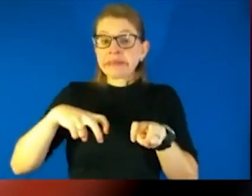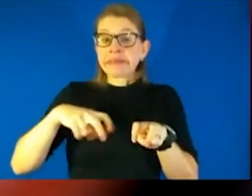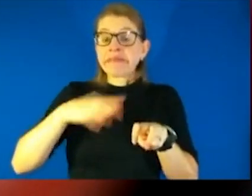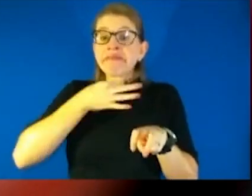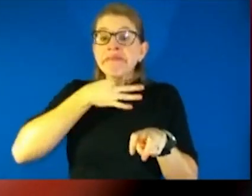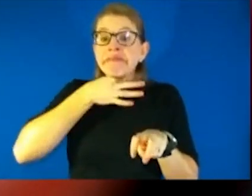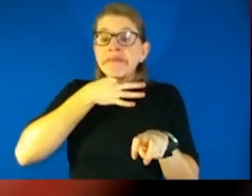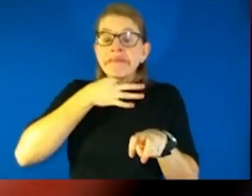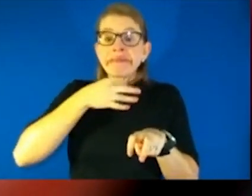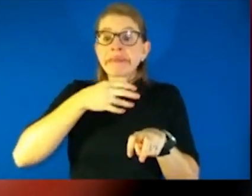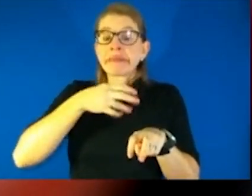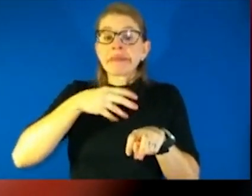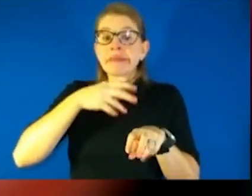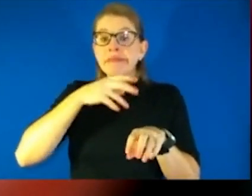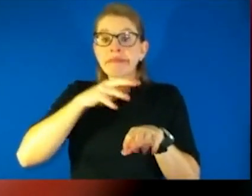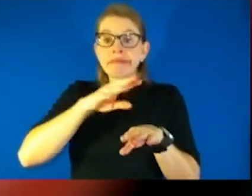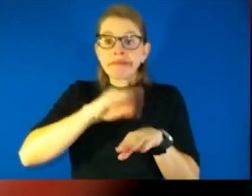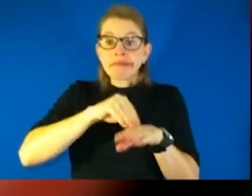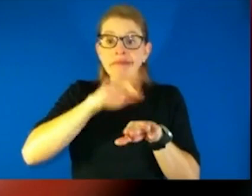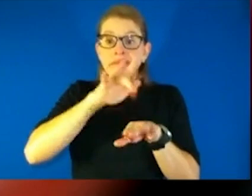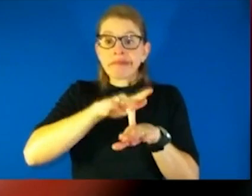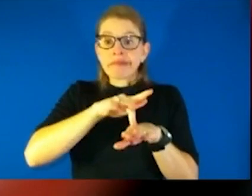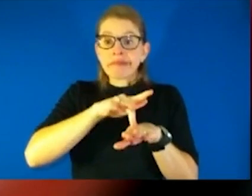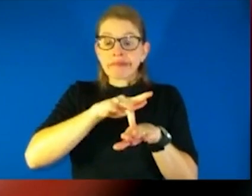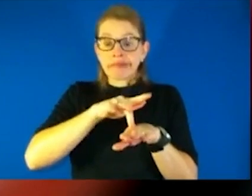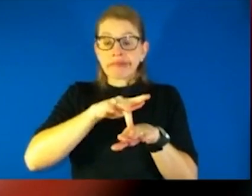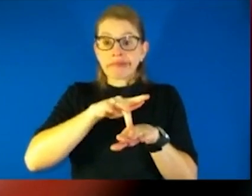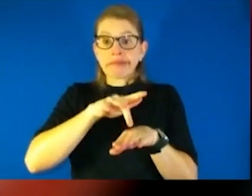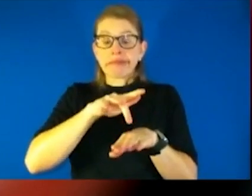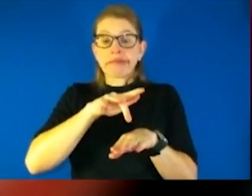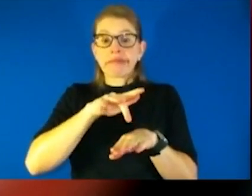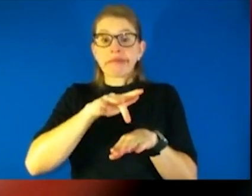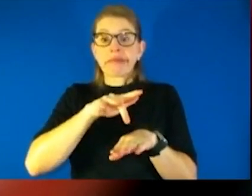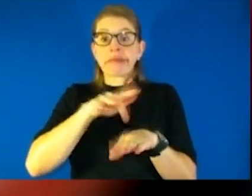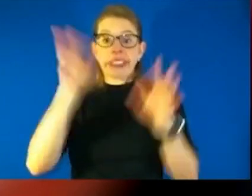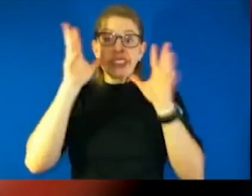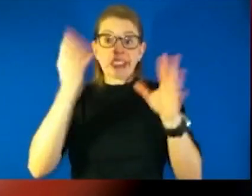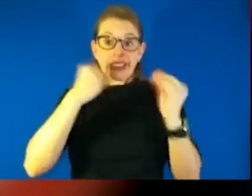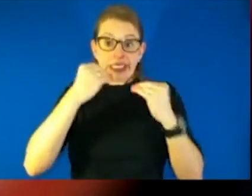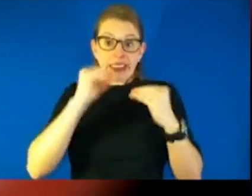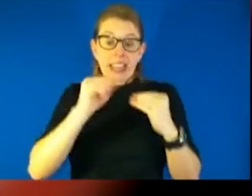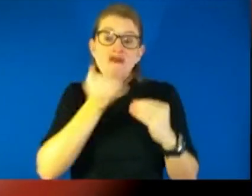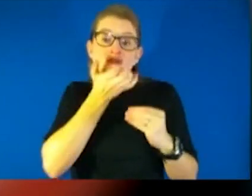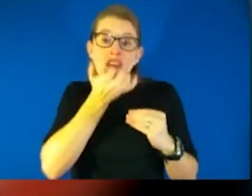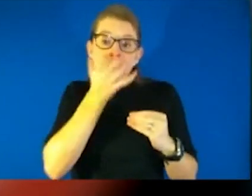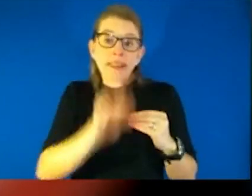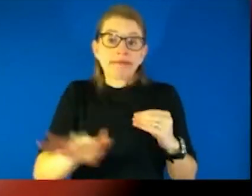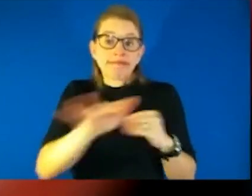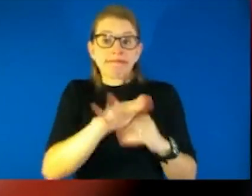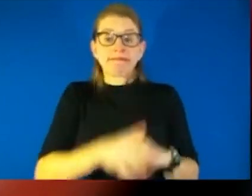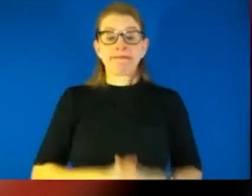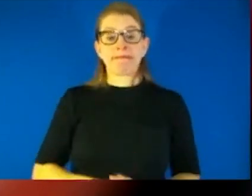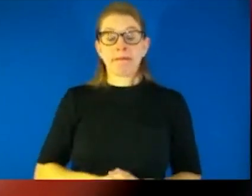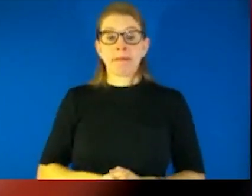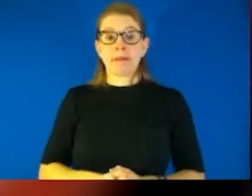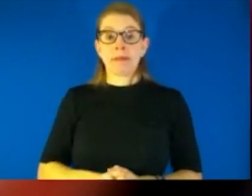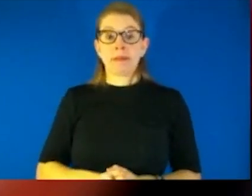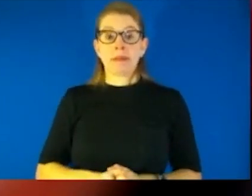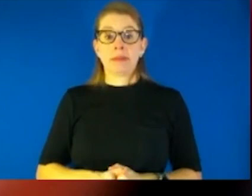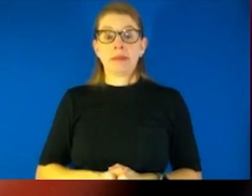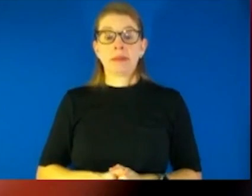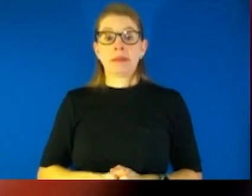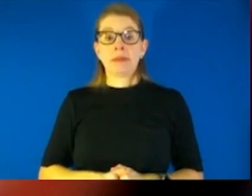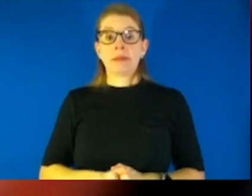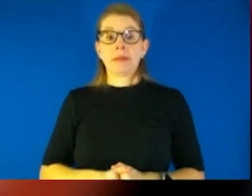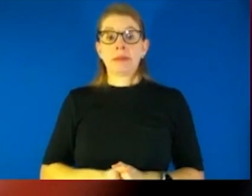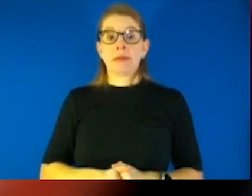contact the grass these deer eat. We know that RNA is found